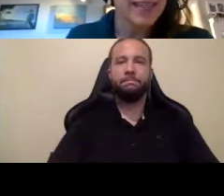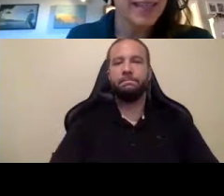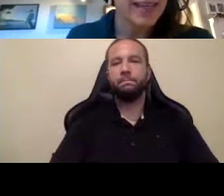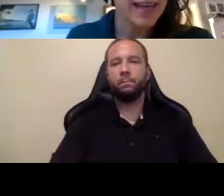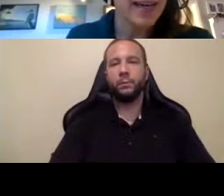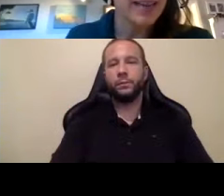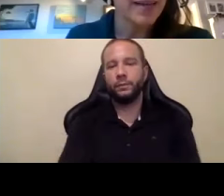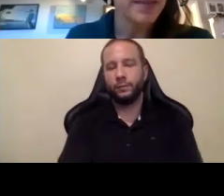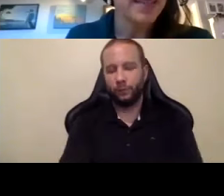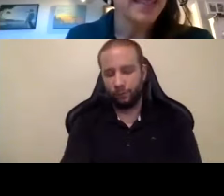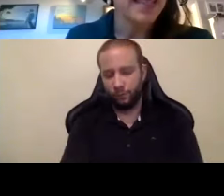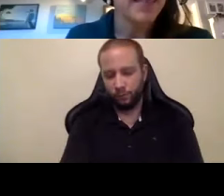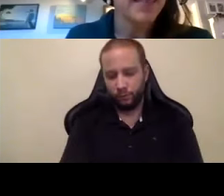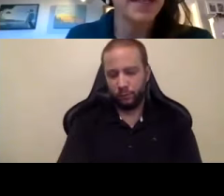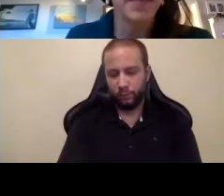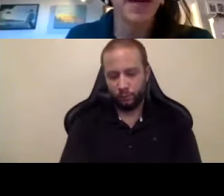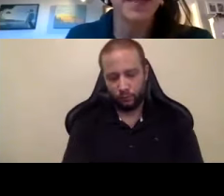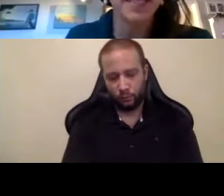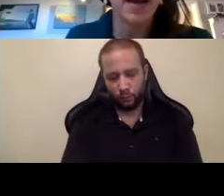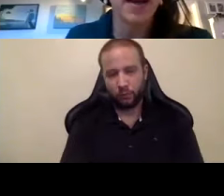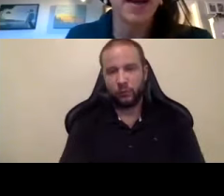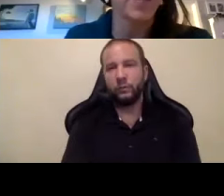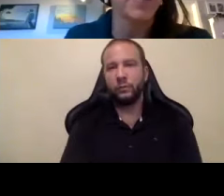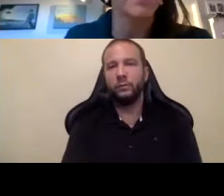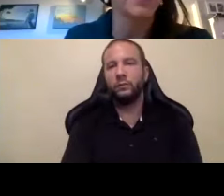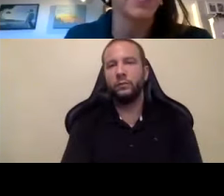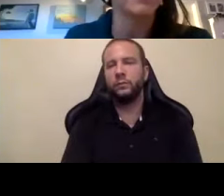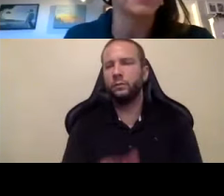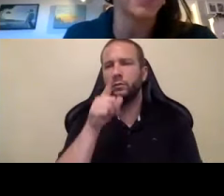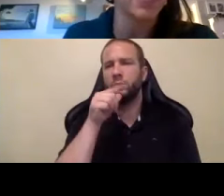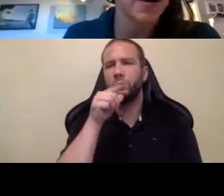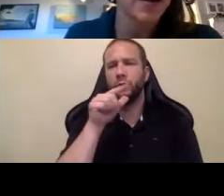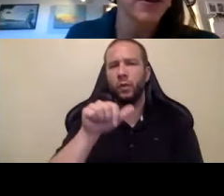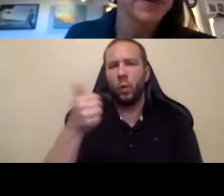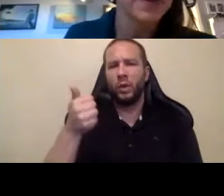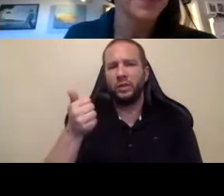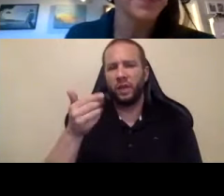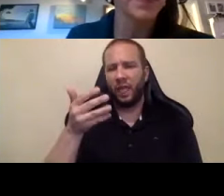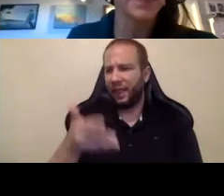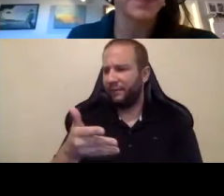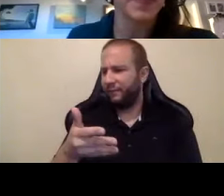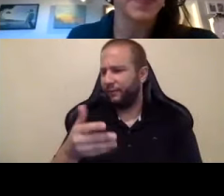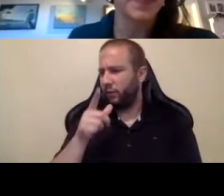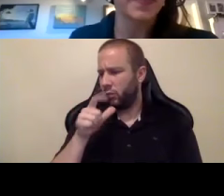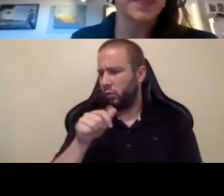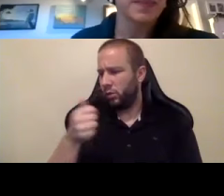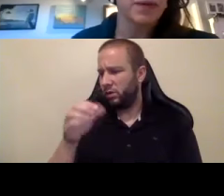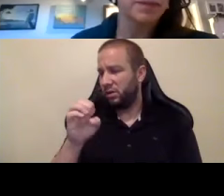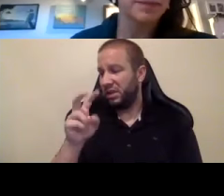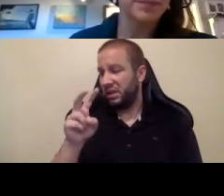And let me see if am I missing? Oh, we've got Evelyn Mercado.